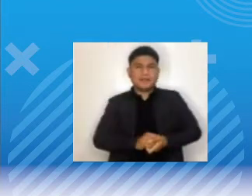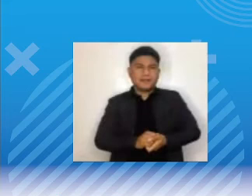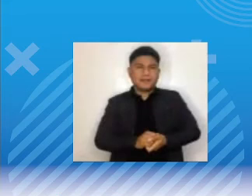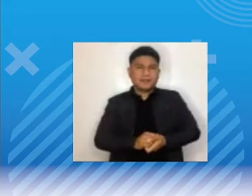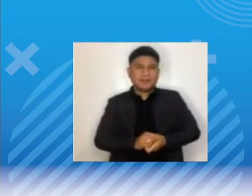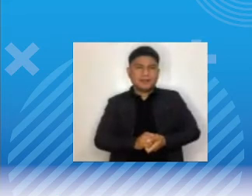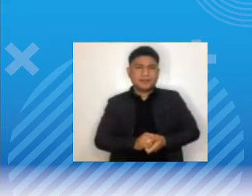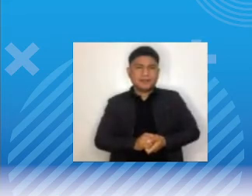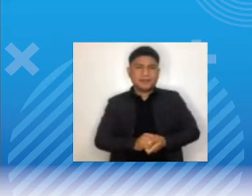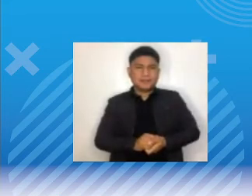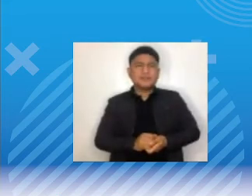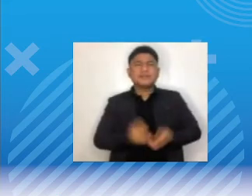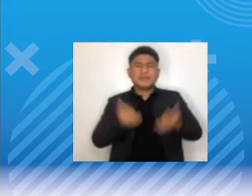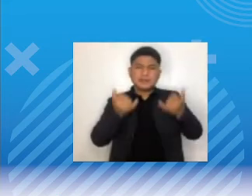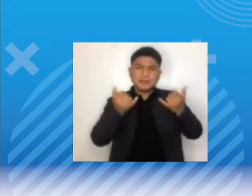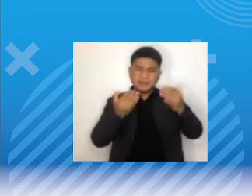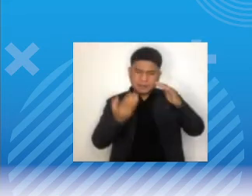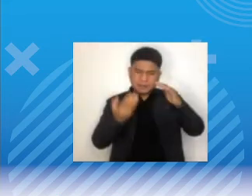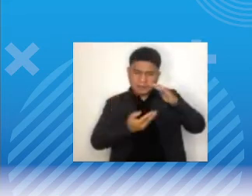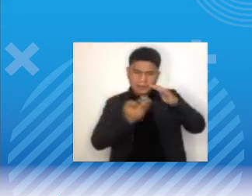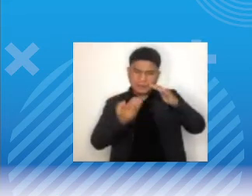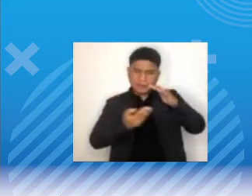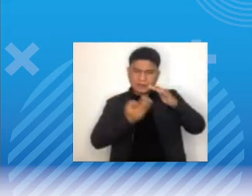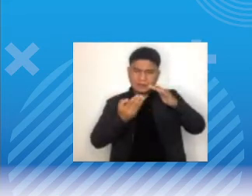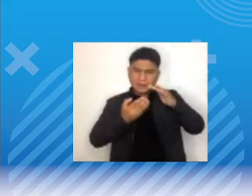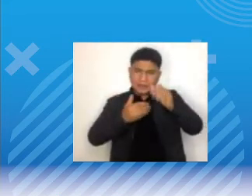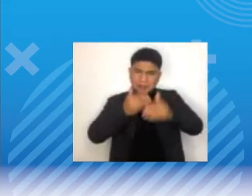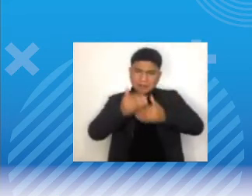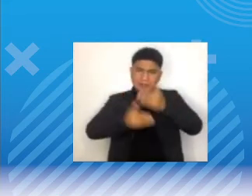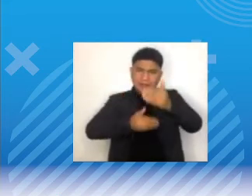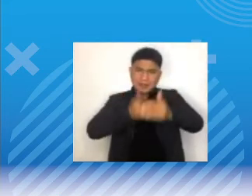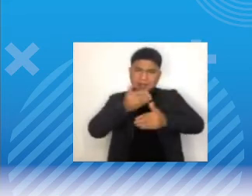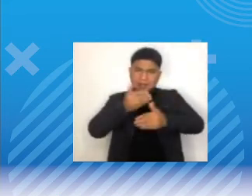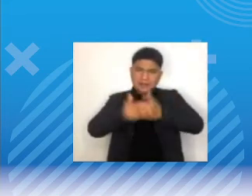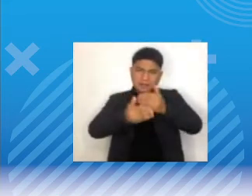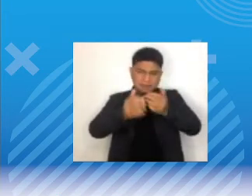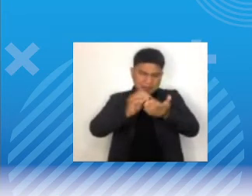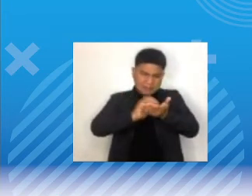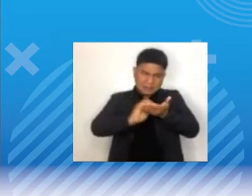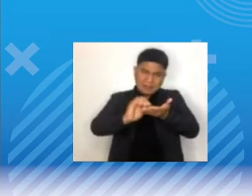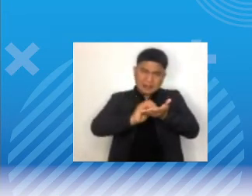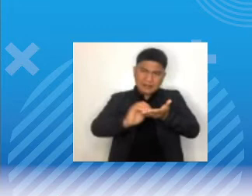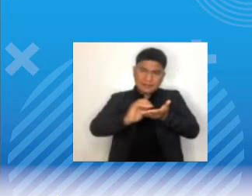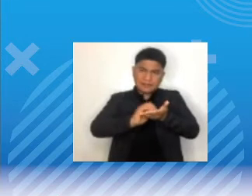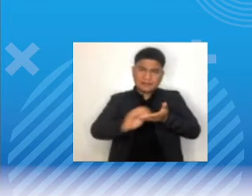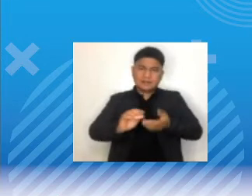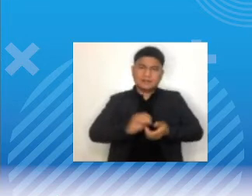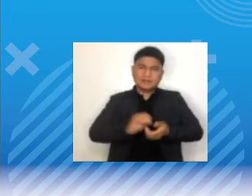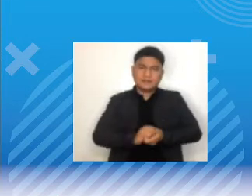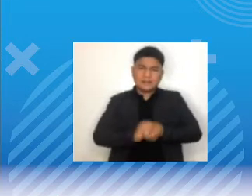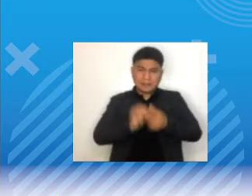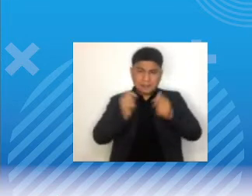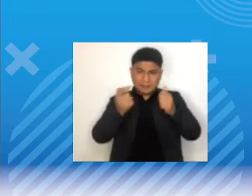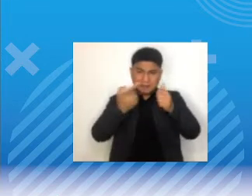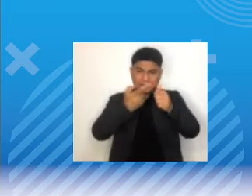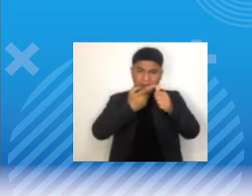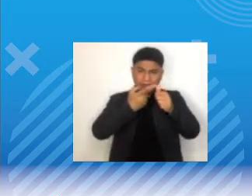So, ang basic steps ng mindfulness practice is, first,